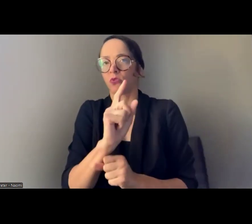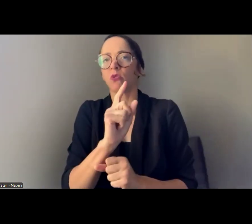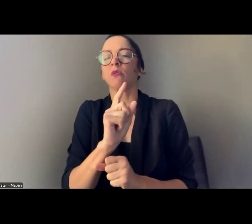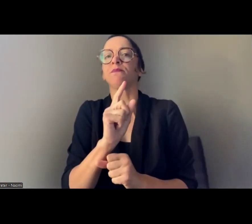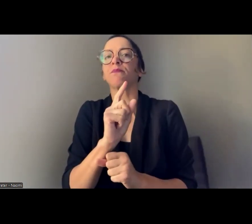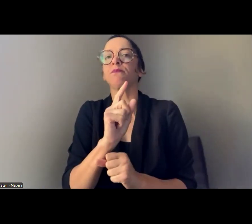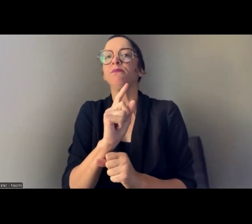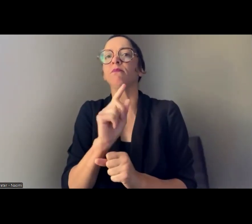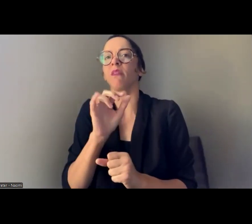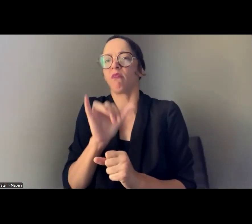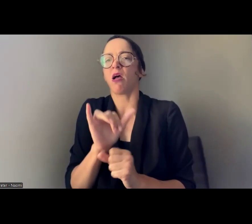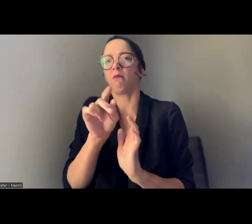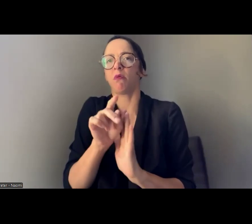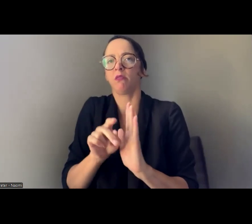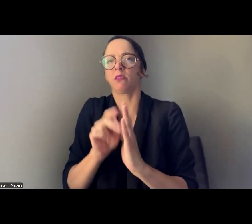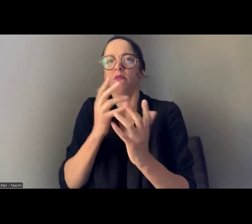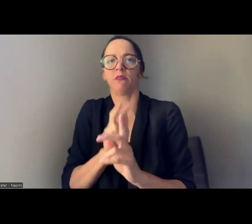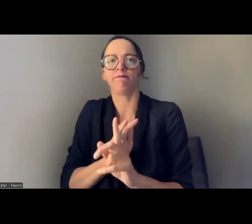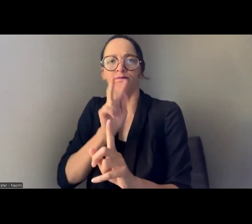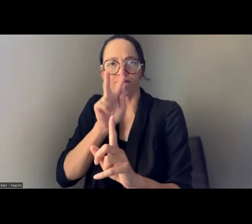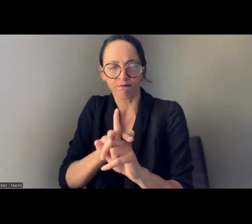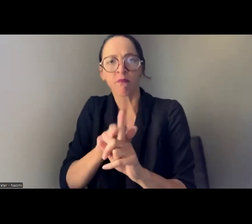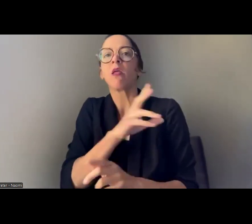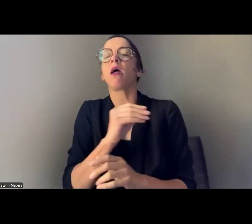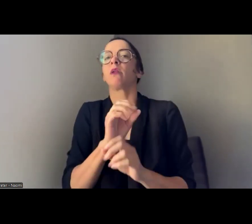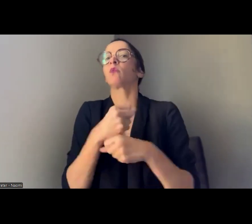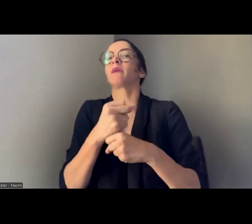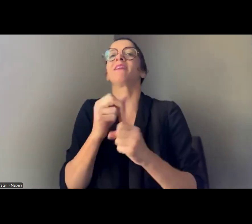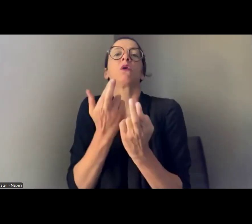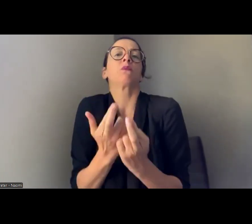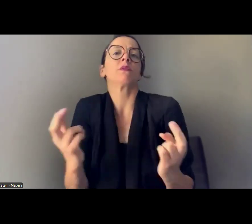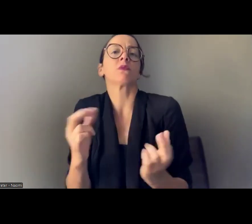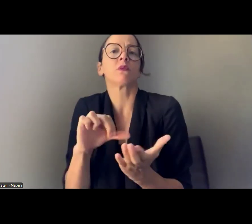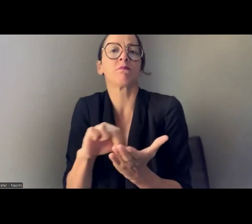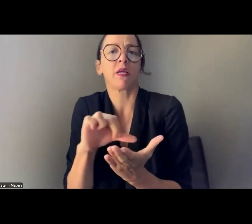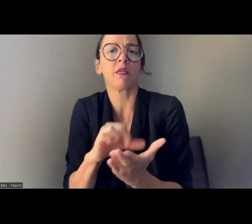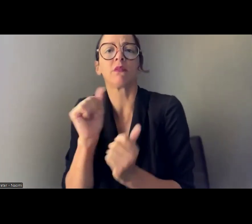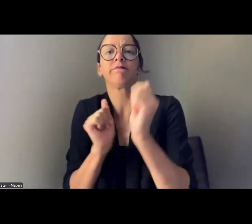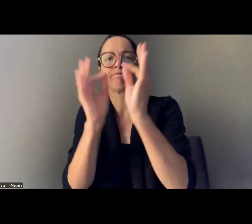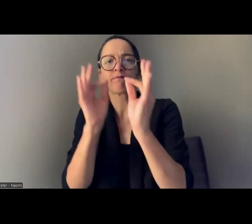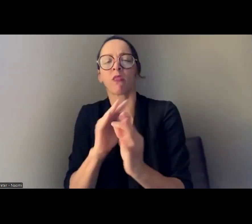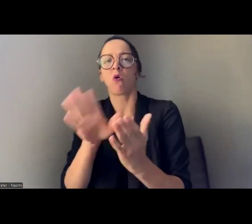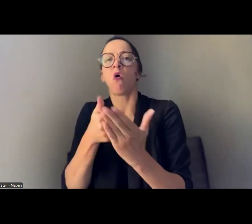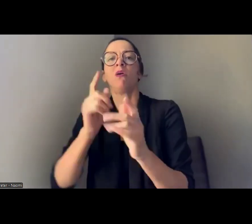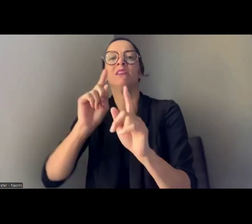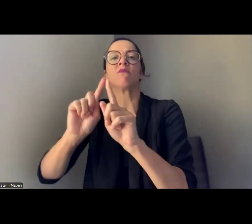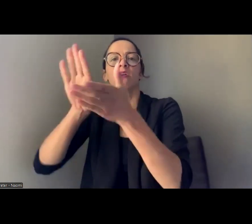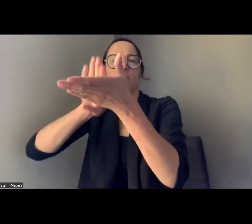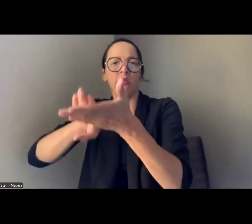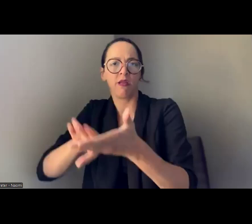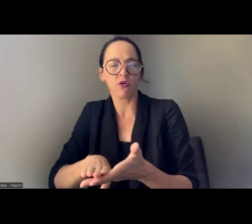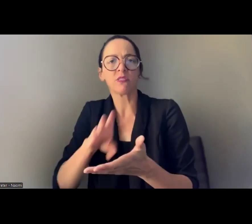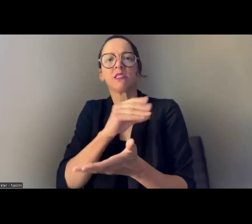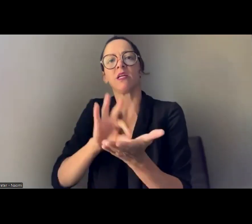that has all of the information on waivers and non-Medi-Cal HCBS programs and services. And then our third